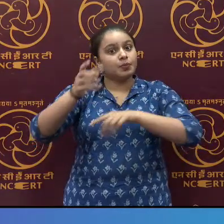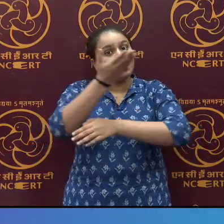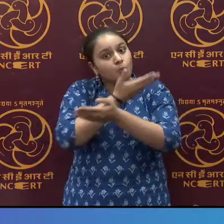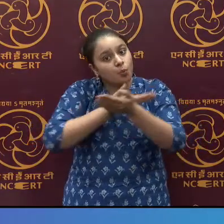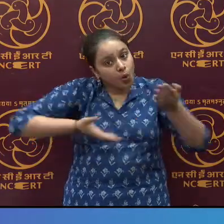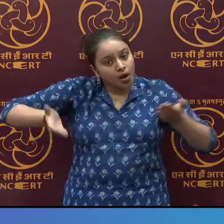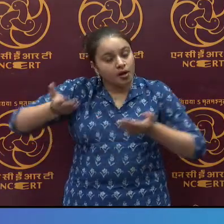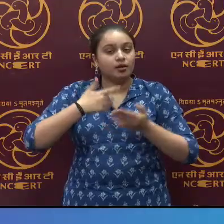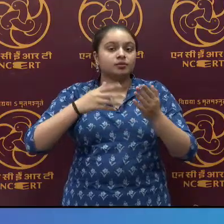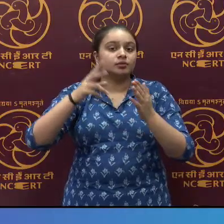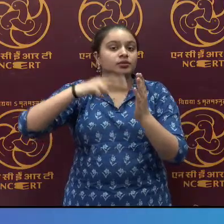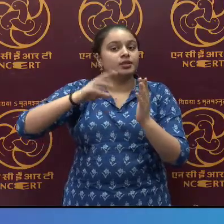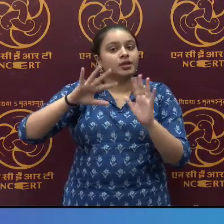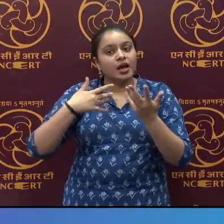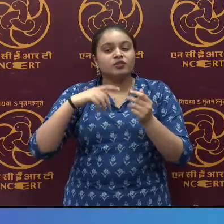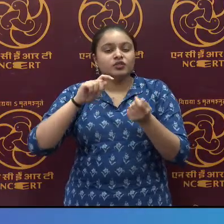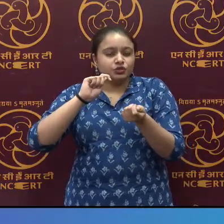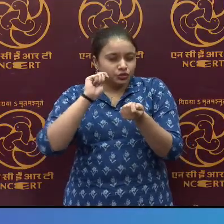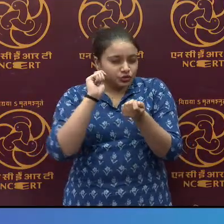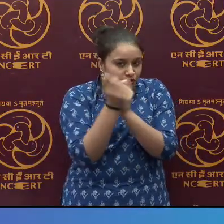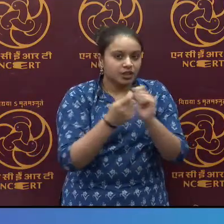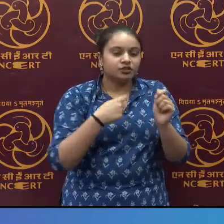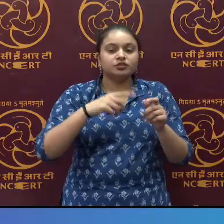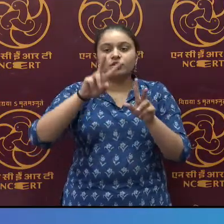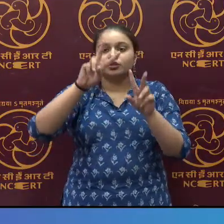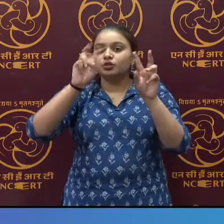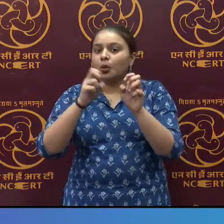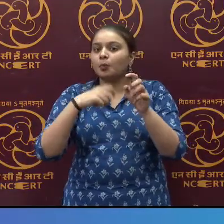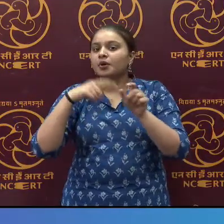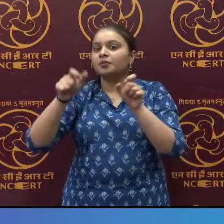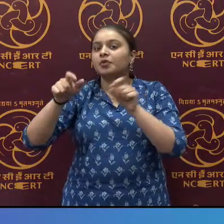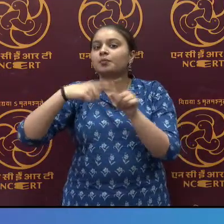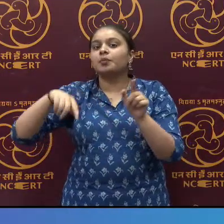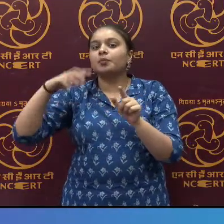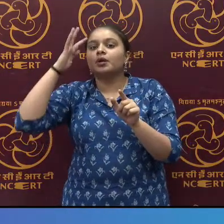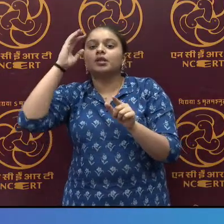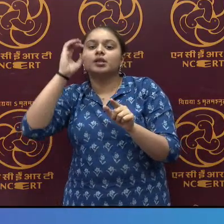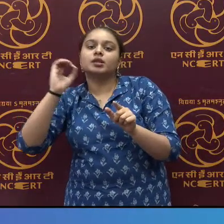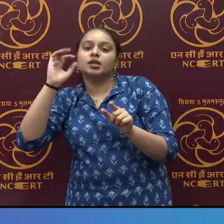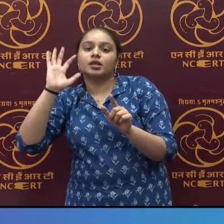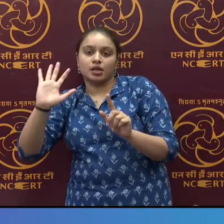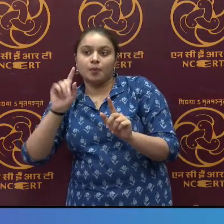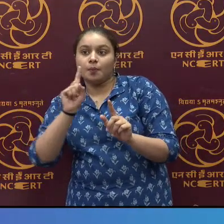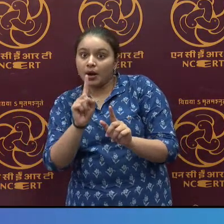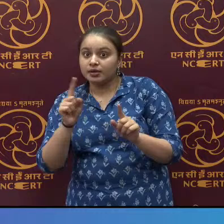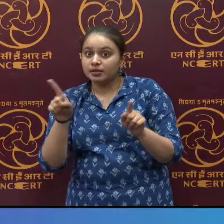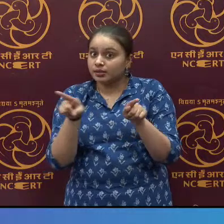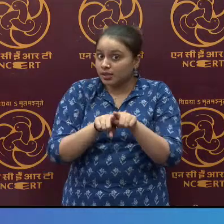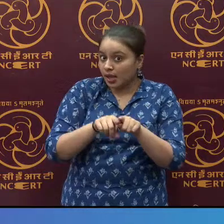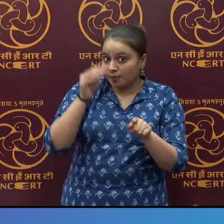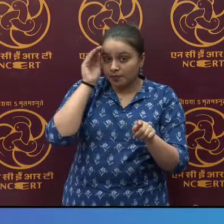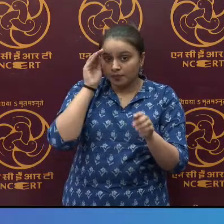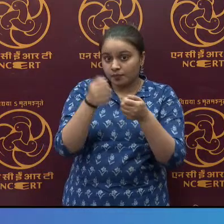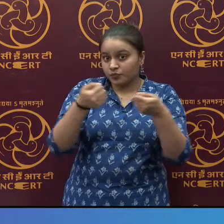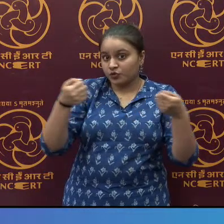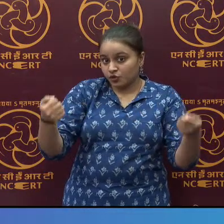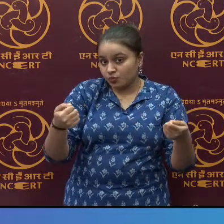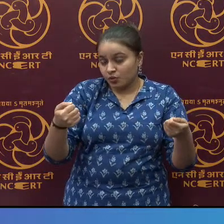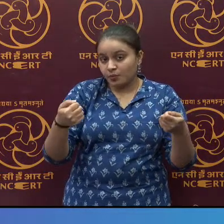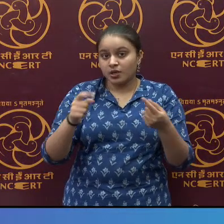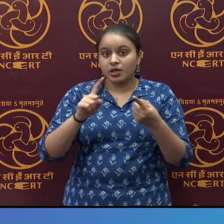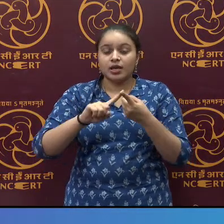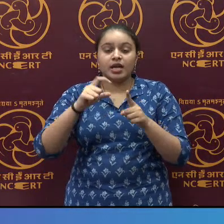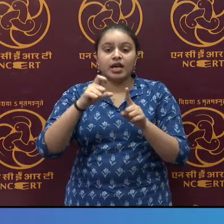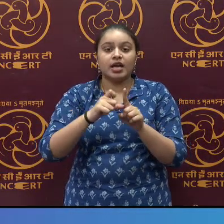may change how people think at a particular topic. But in the same newspaper, there are editorials also, Right.